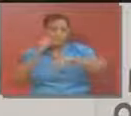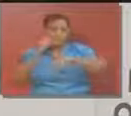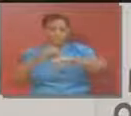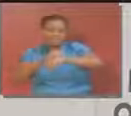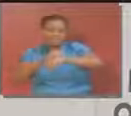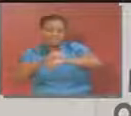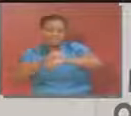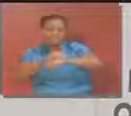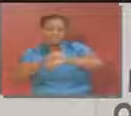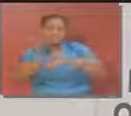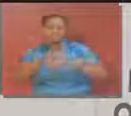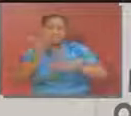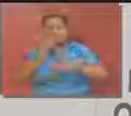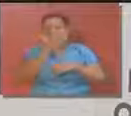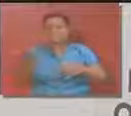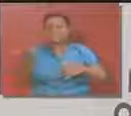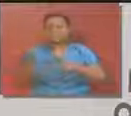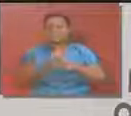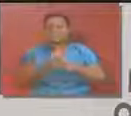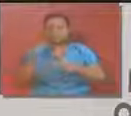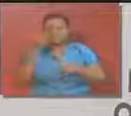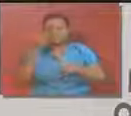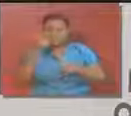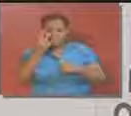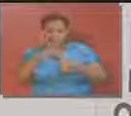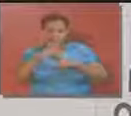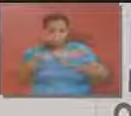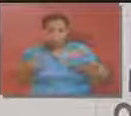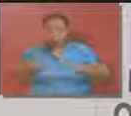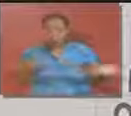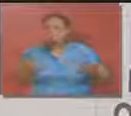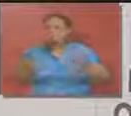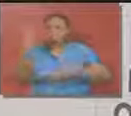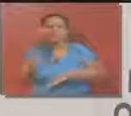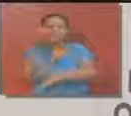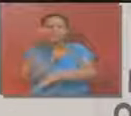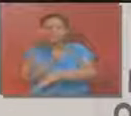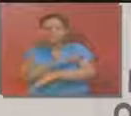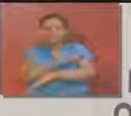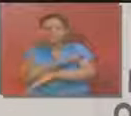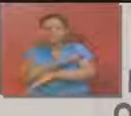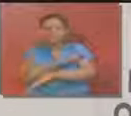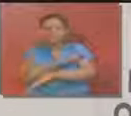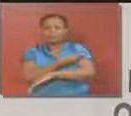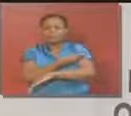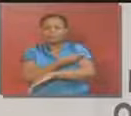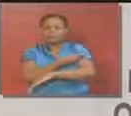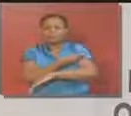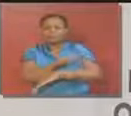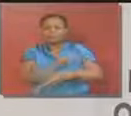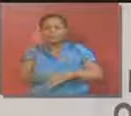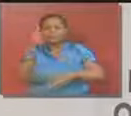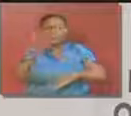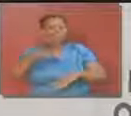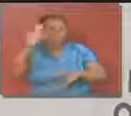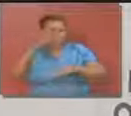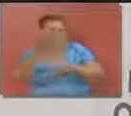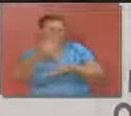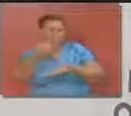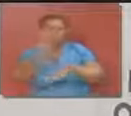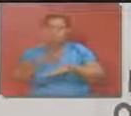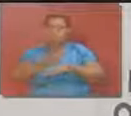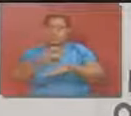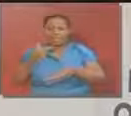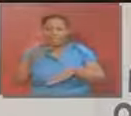take responsibility, go out there and tell your doctor, I think this might be potential Miss C. The second thing to remember